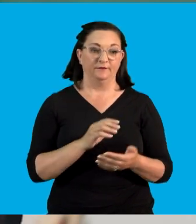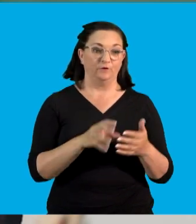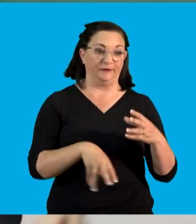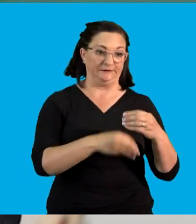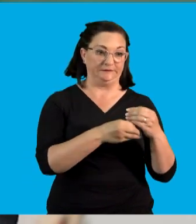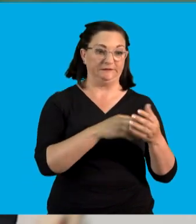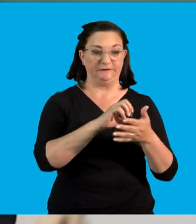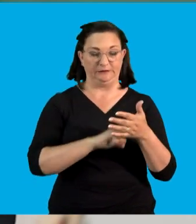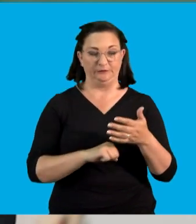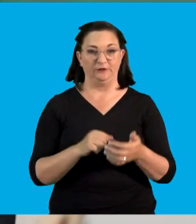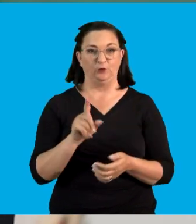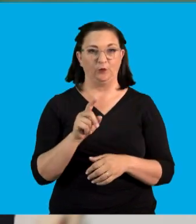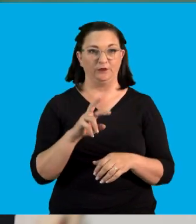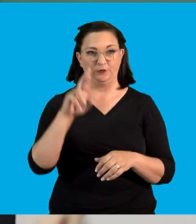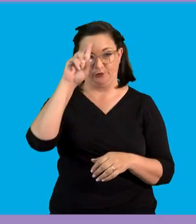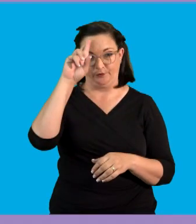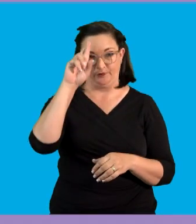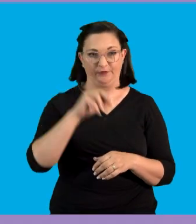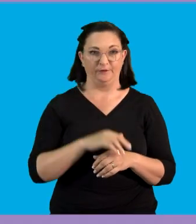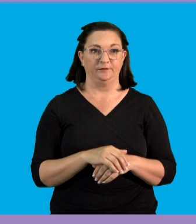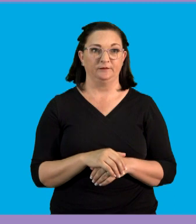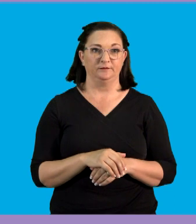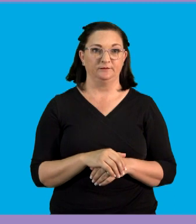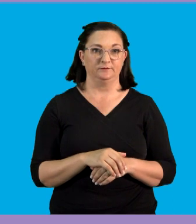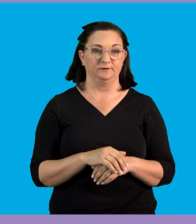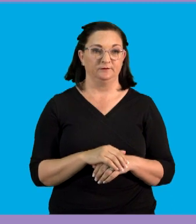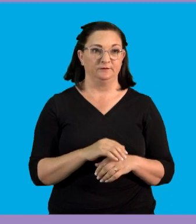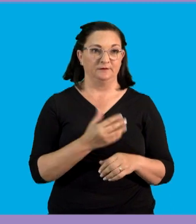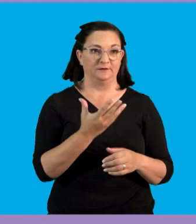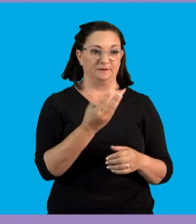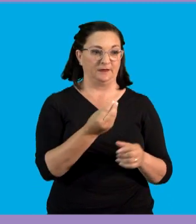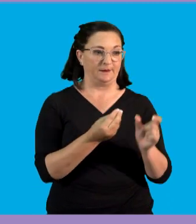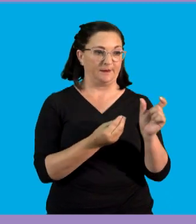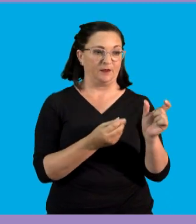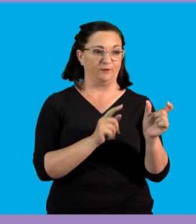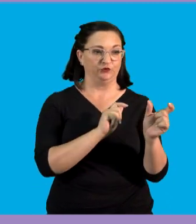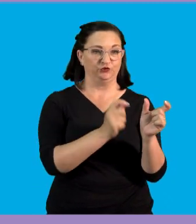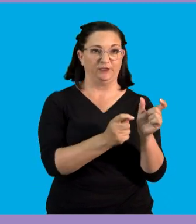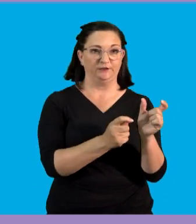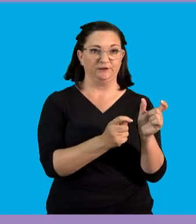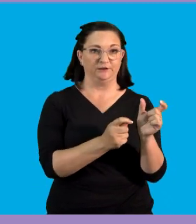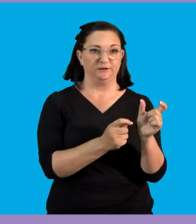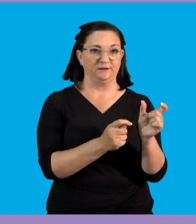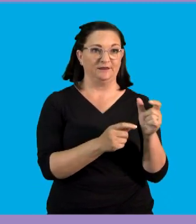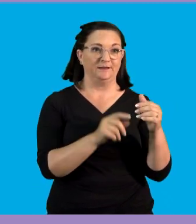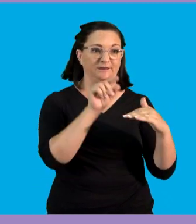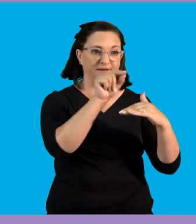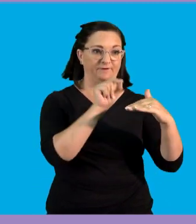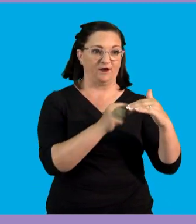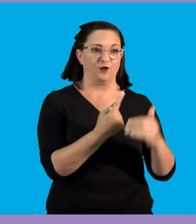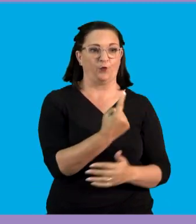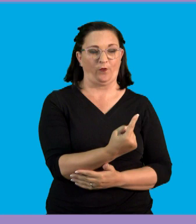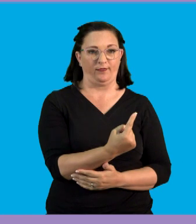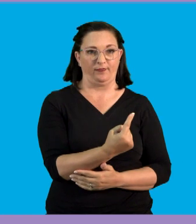to addition and subtraction. To change an integer into a common fraction, divide the integer by